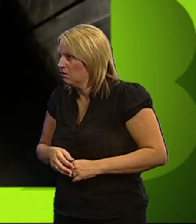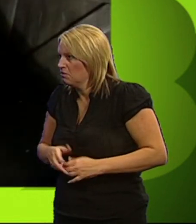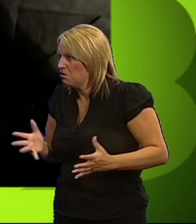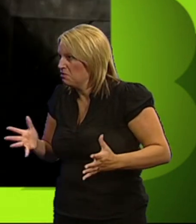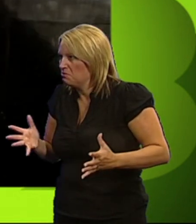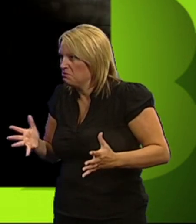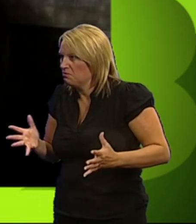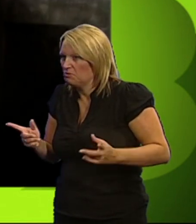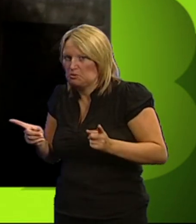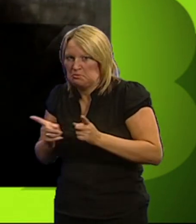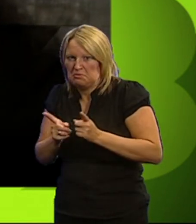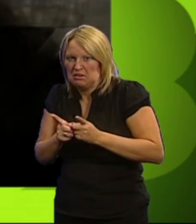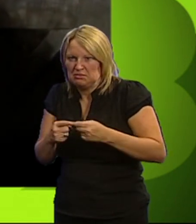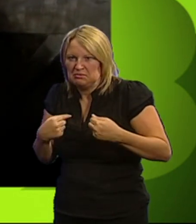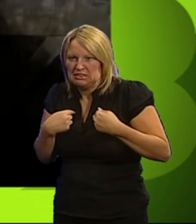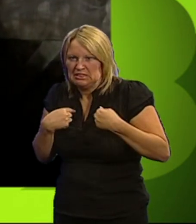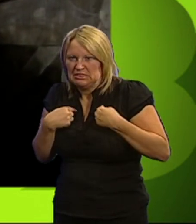Well,